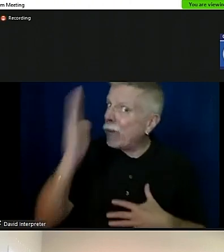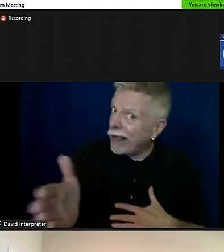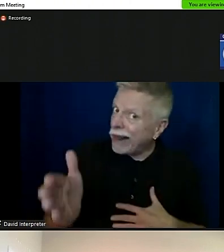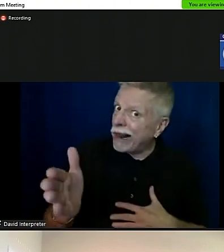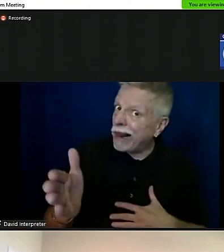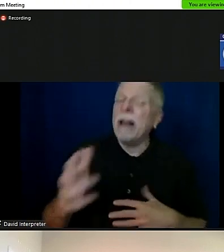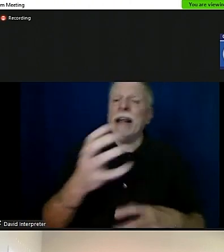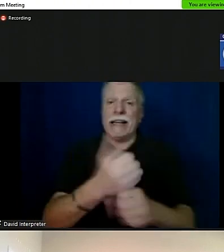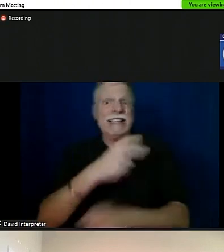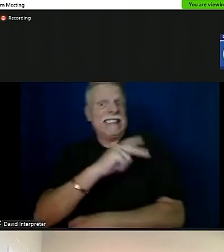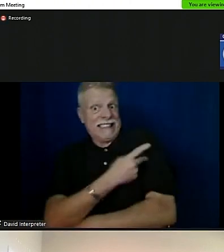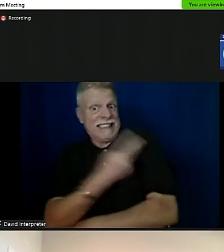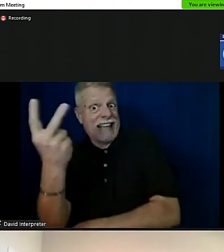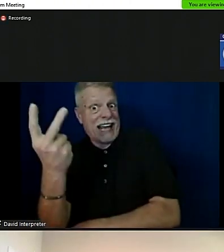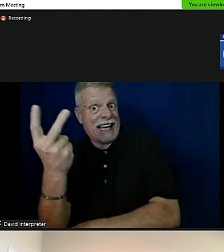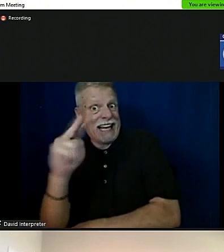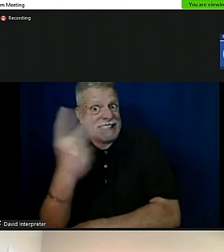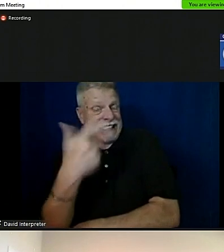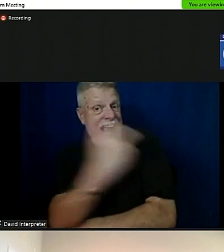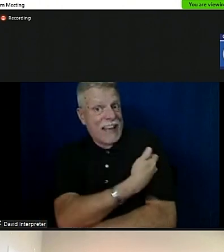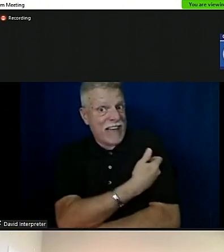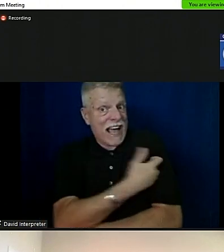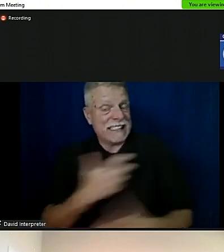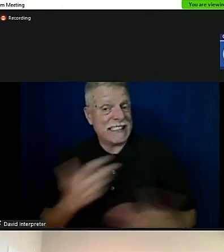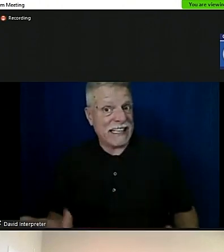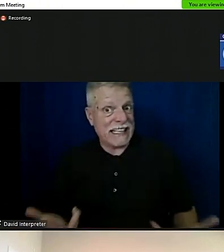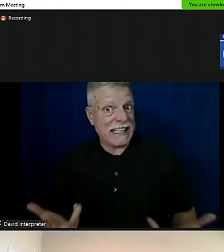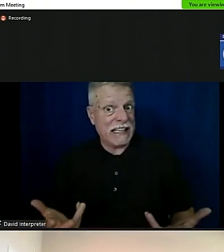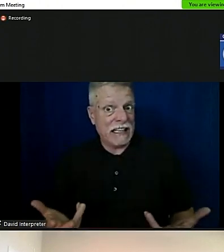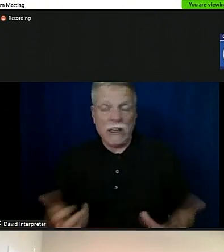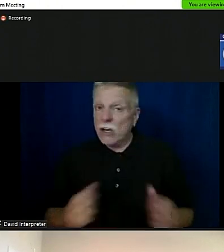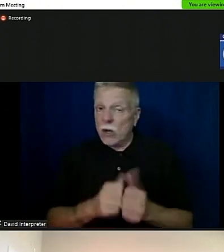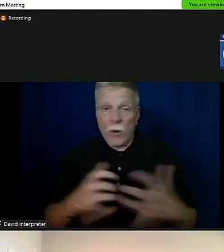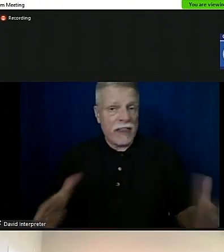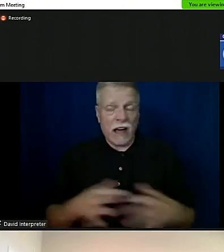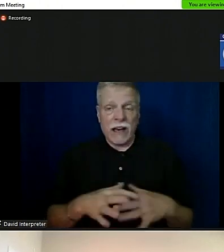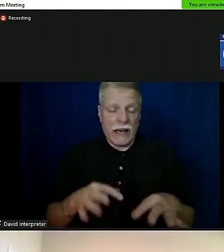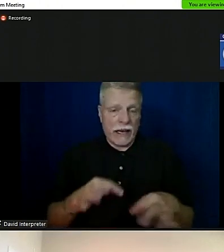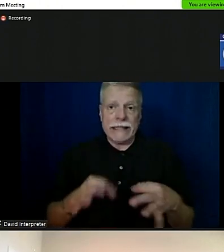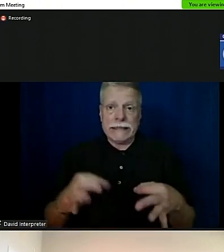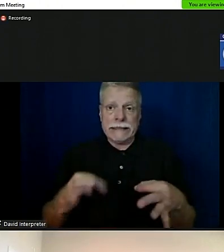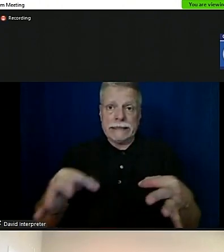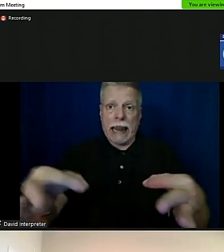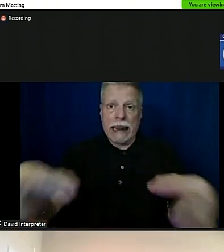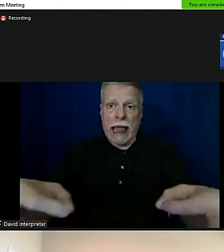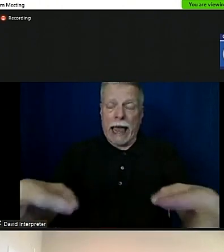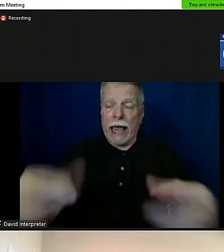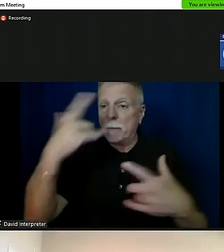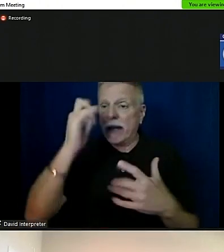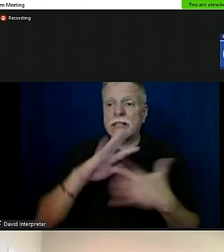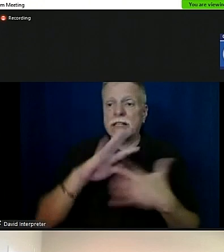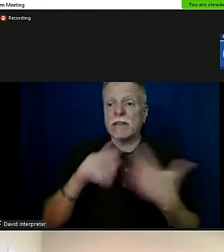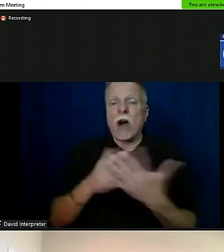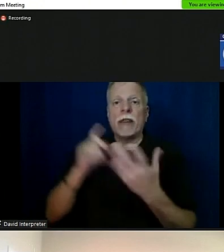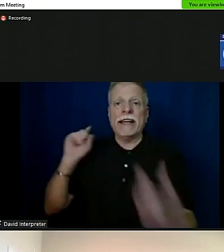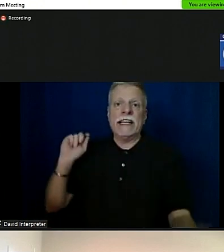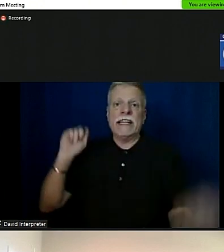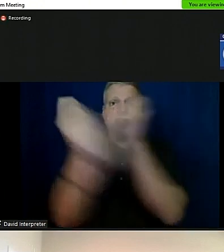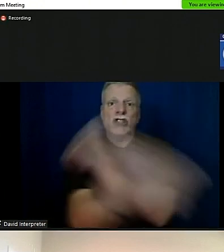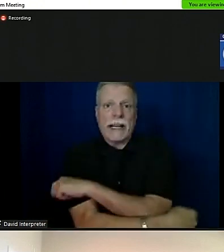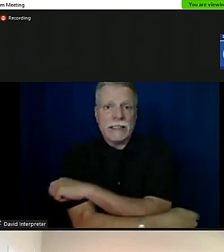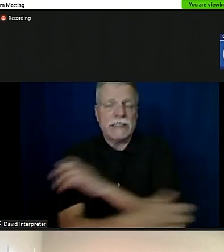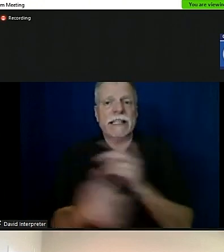second dose of the vaccine without any delay in light of all the changes that have been taking place with the governor's